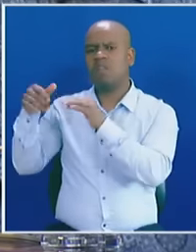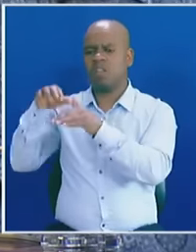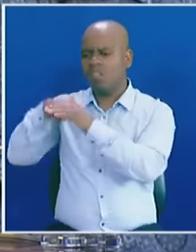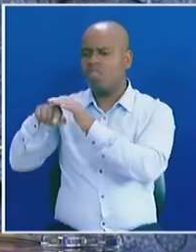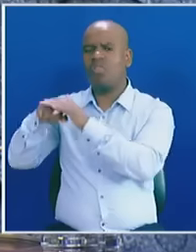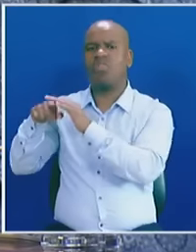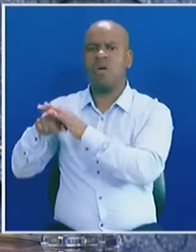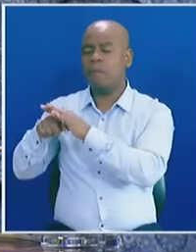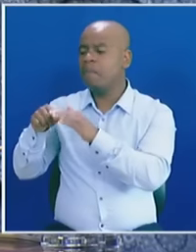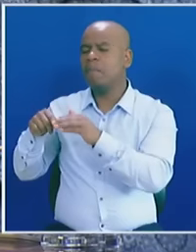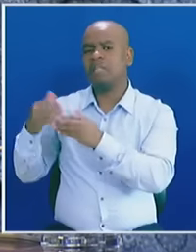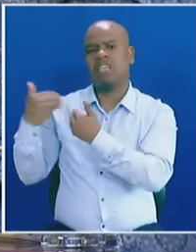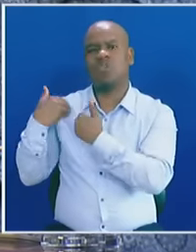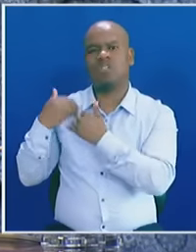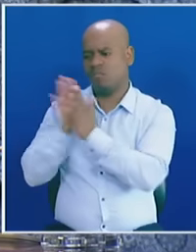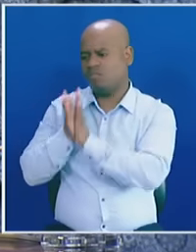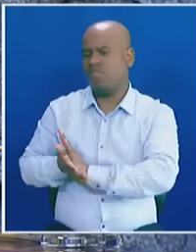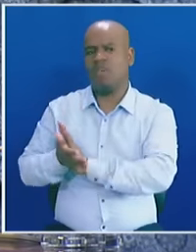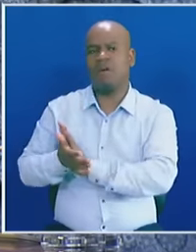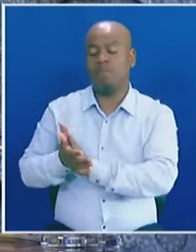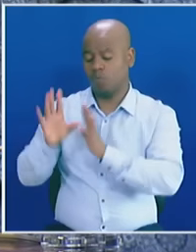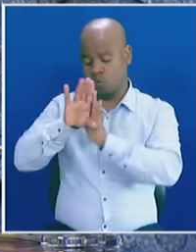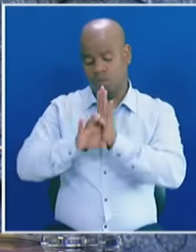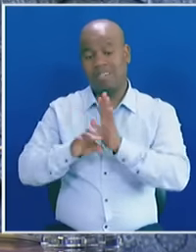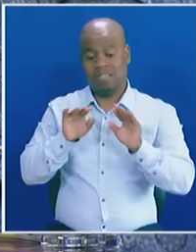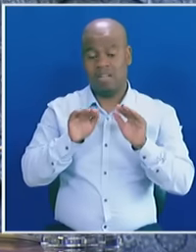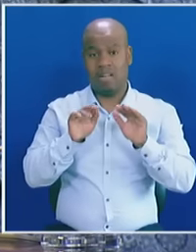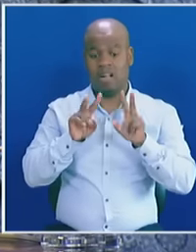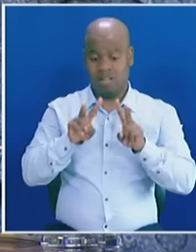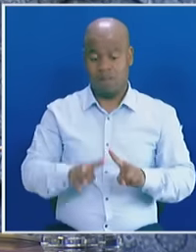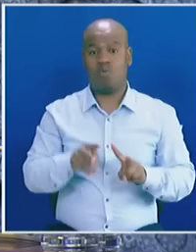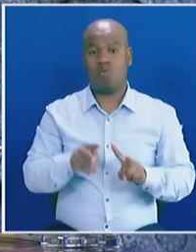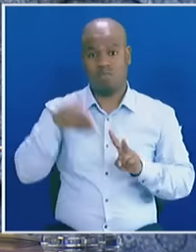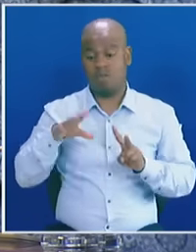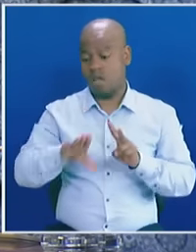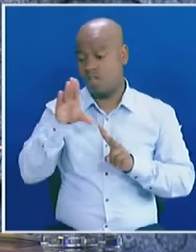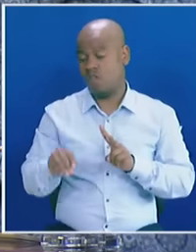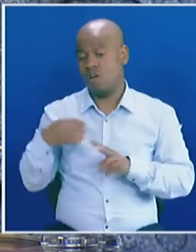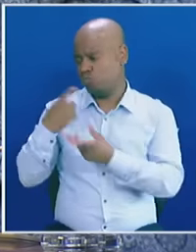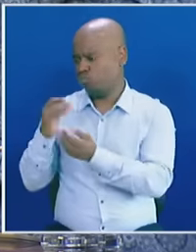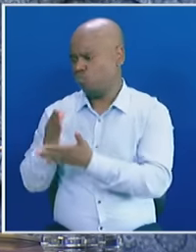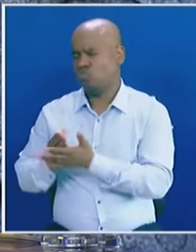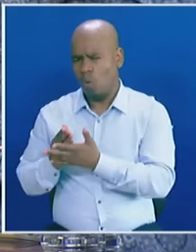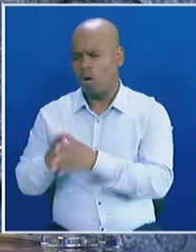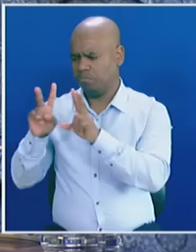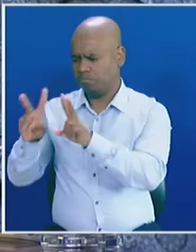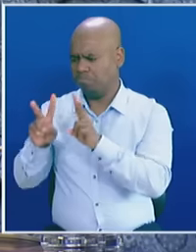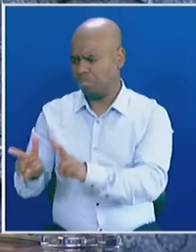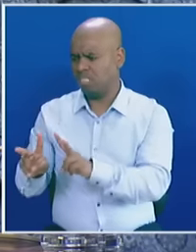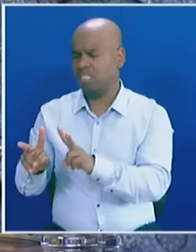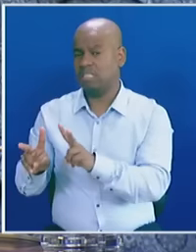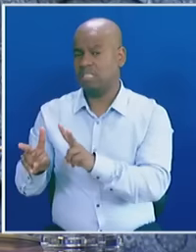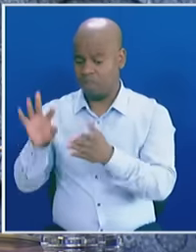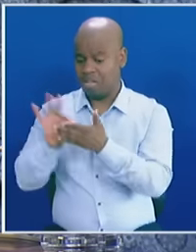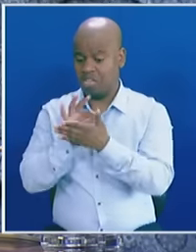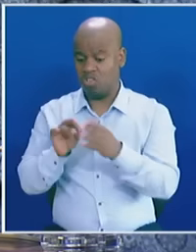Our biggest security threat to our constitutional democracy and possibly to the damage of our record of peaceful and fair